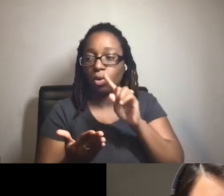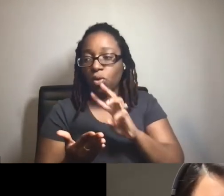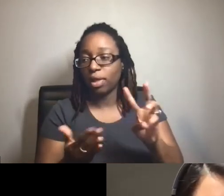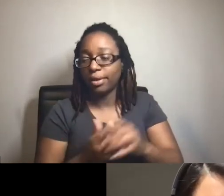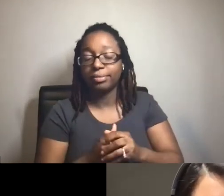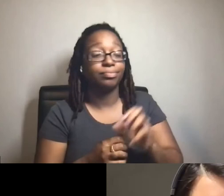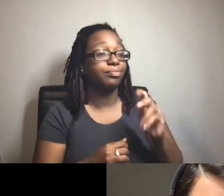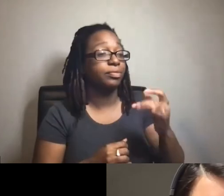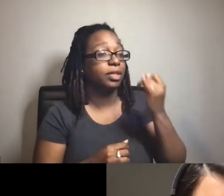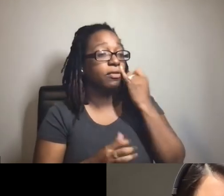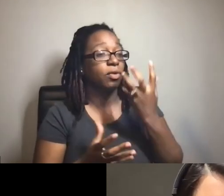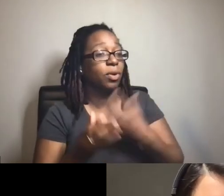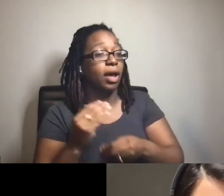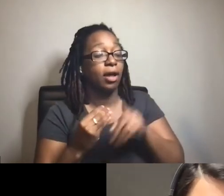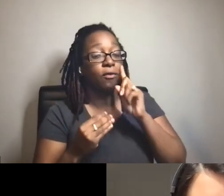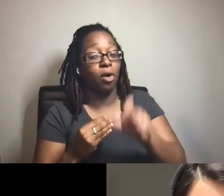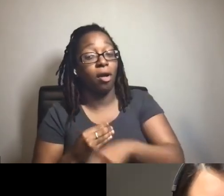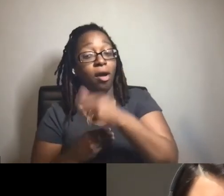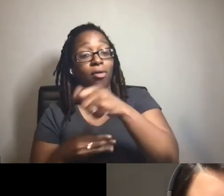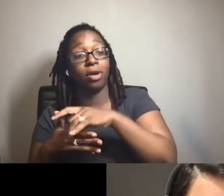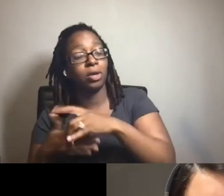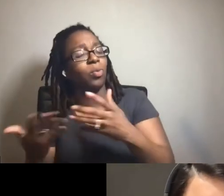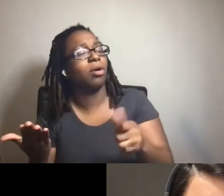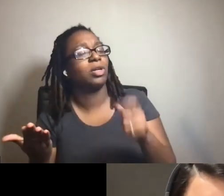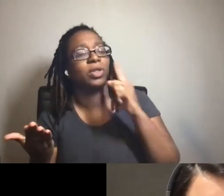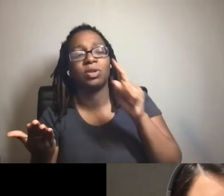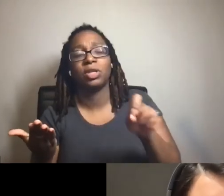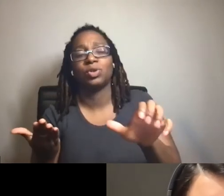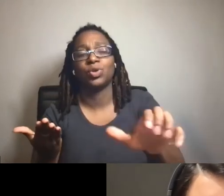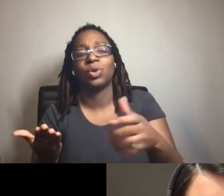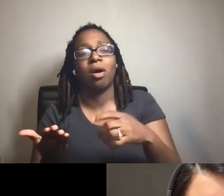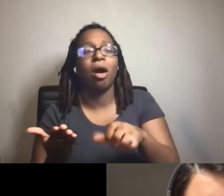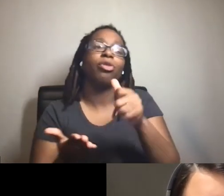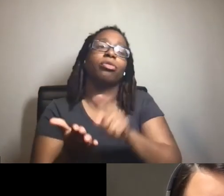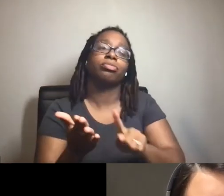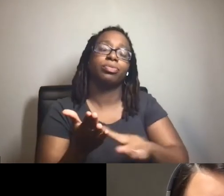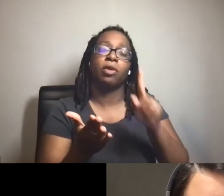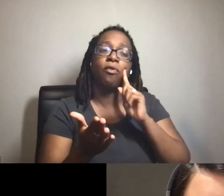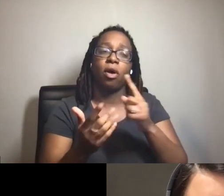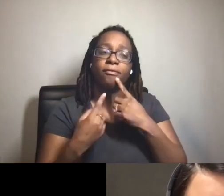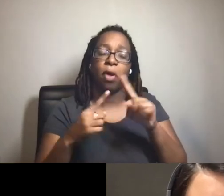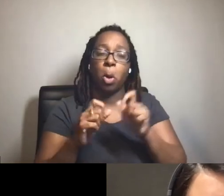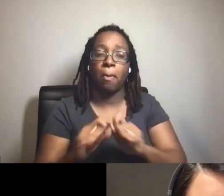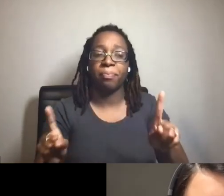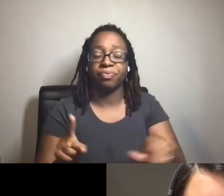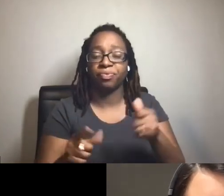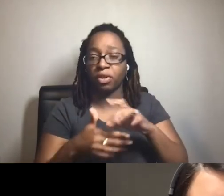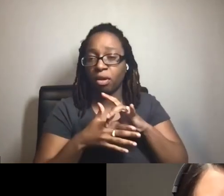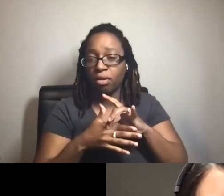else do you think you need to do? I mean, what kind of other studies you need to do to deploy it in another context?